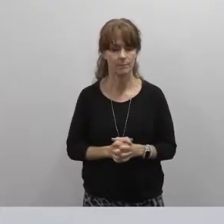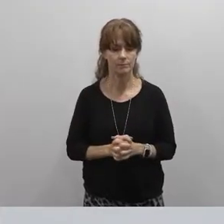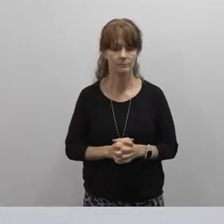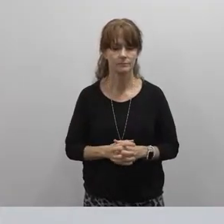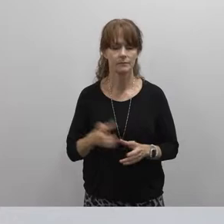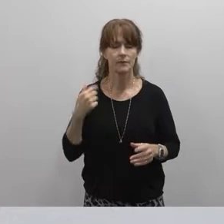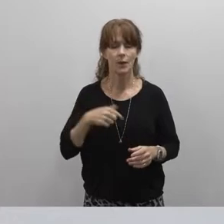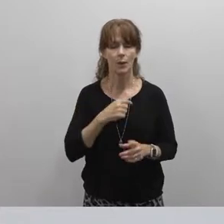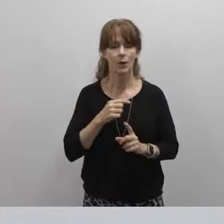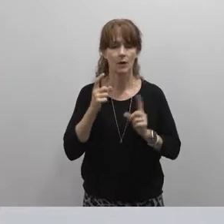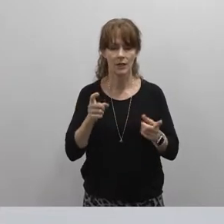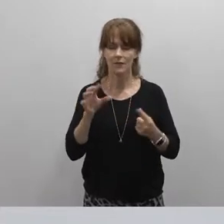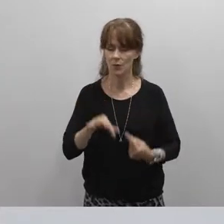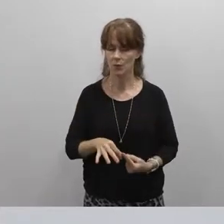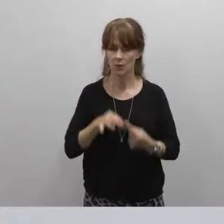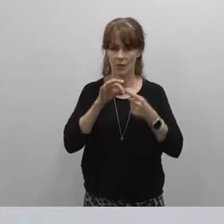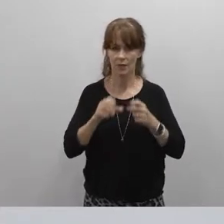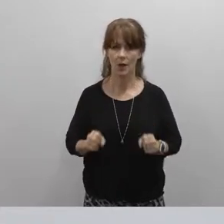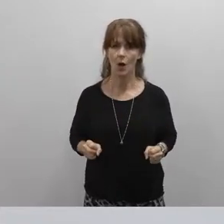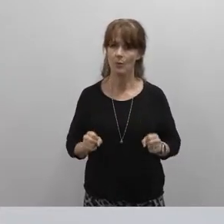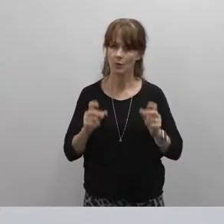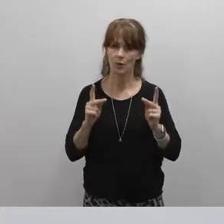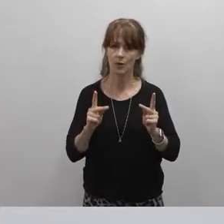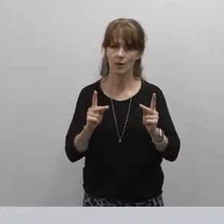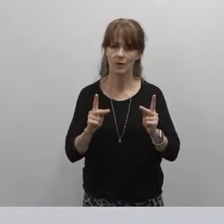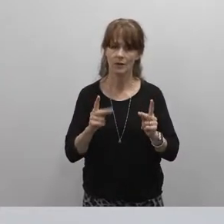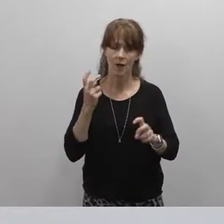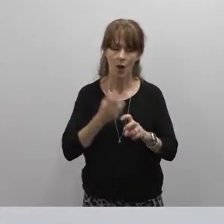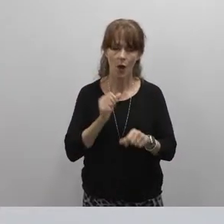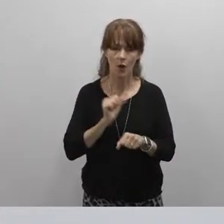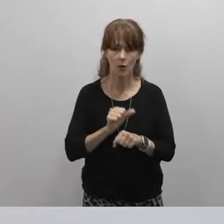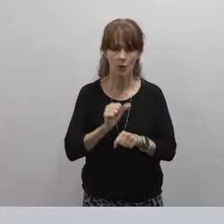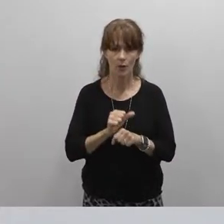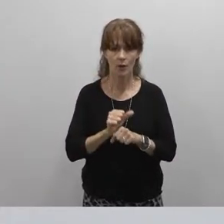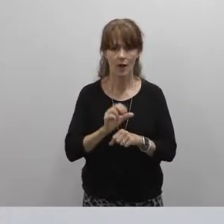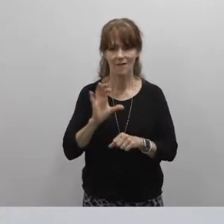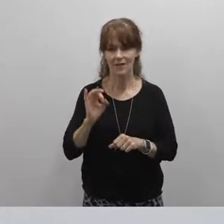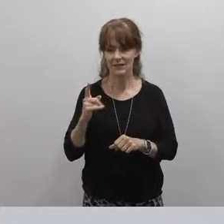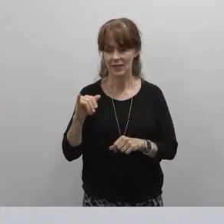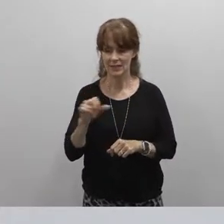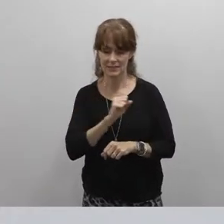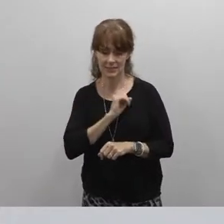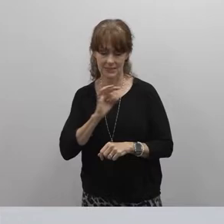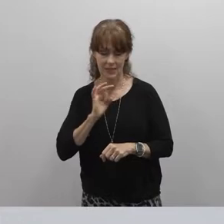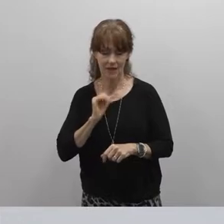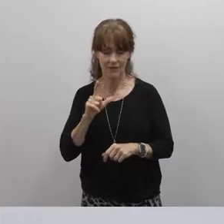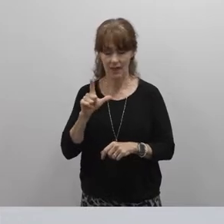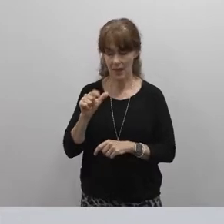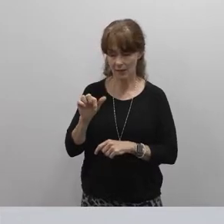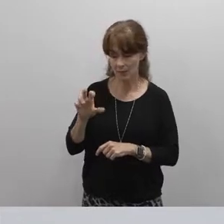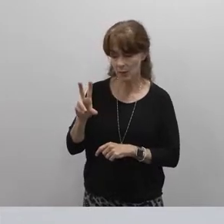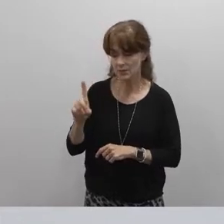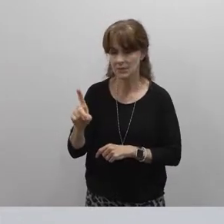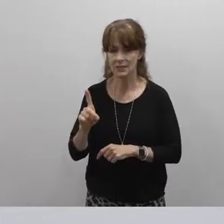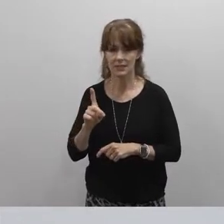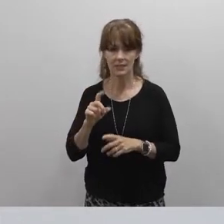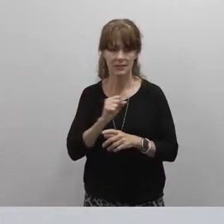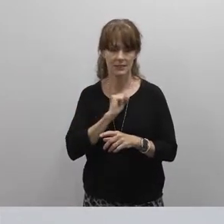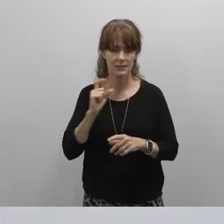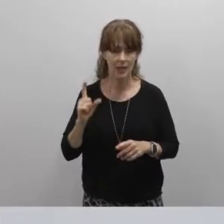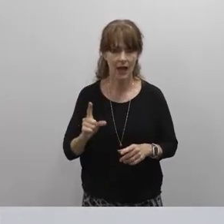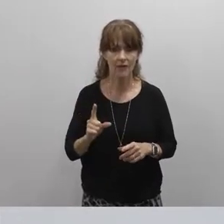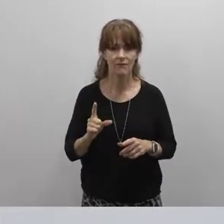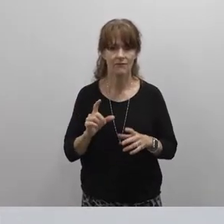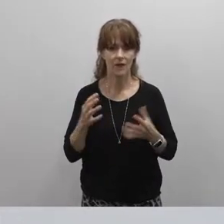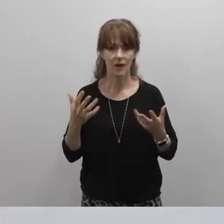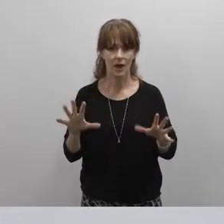We are given this unique opportunity through the hard work of facility staff and many other LBUSD staff to join a future others are already